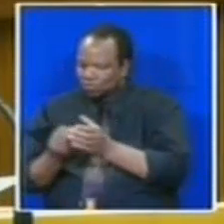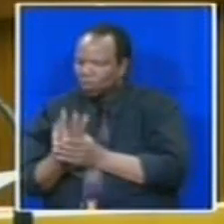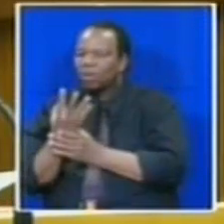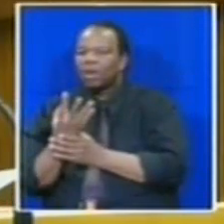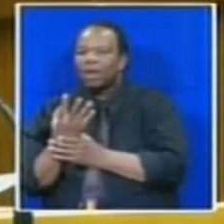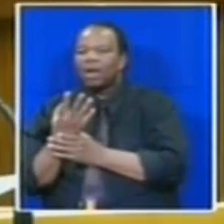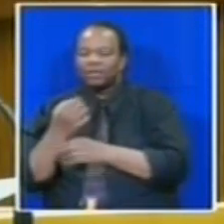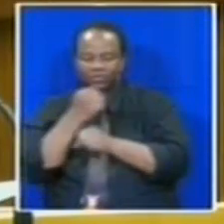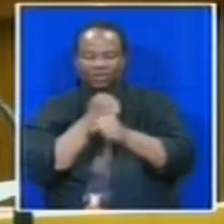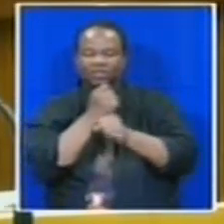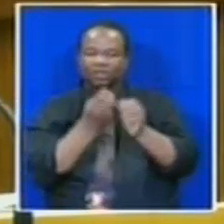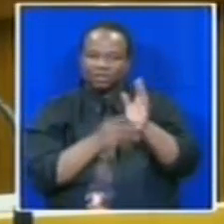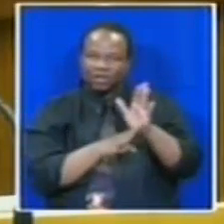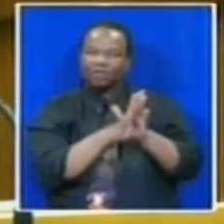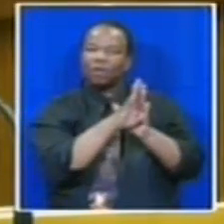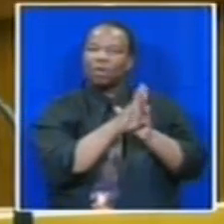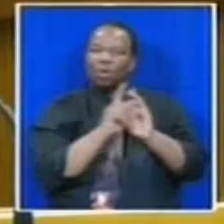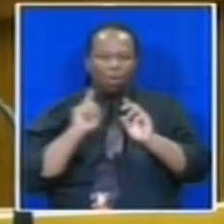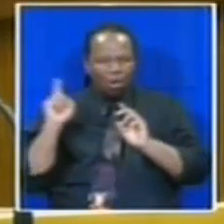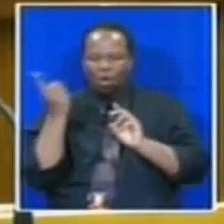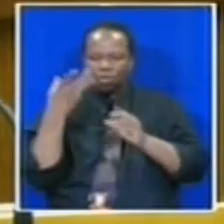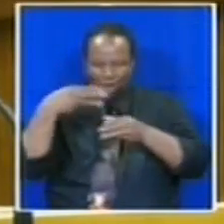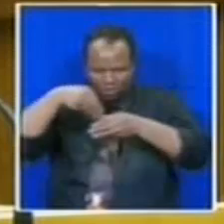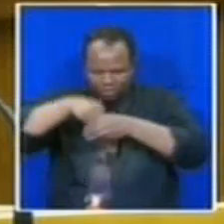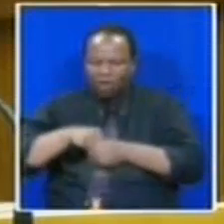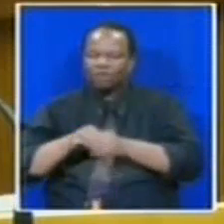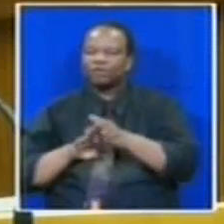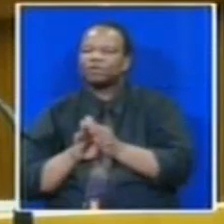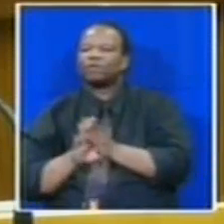that indeed no one is left behind. This